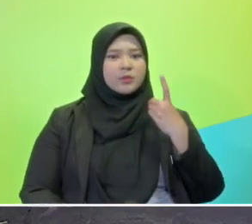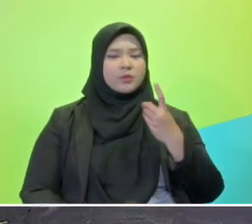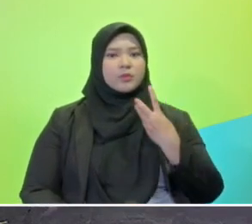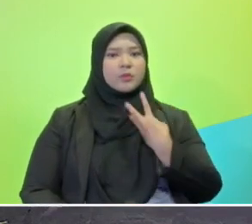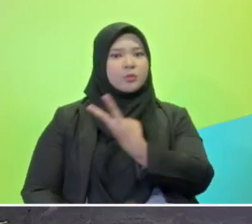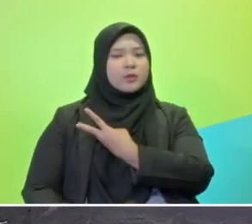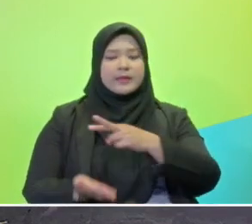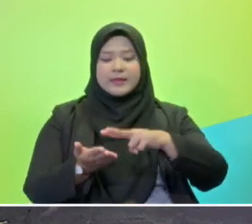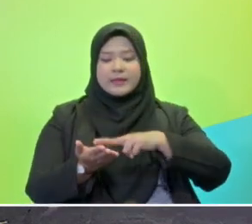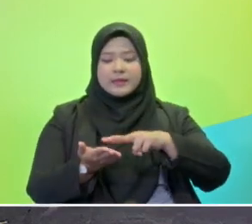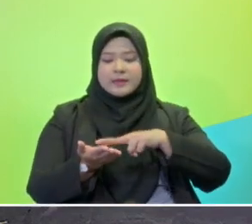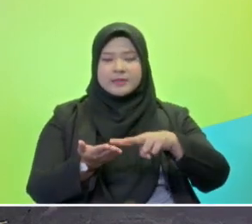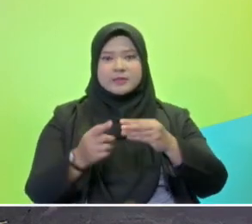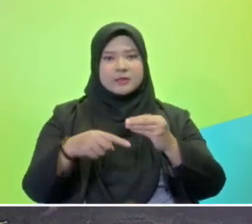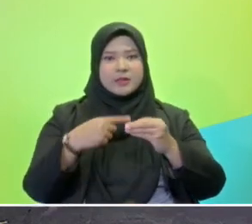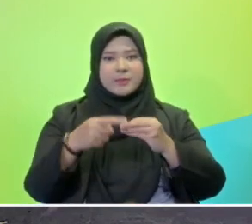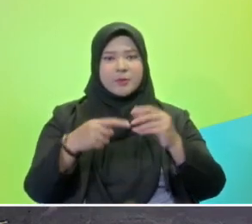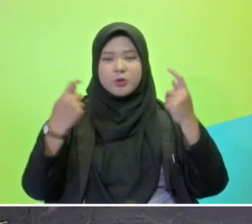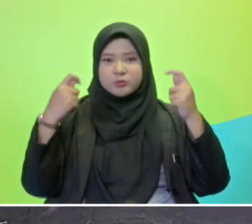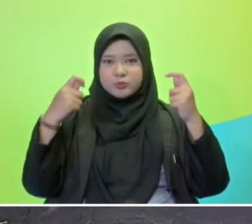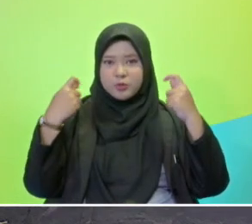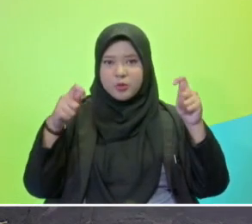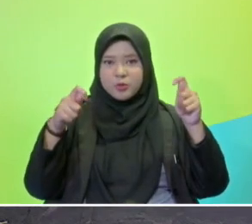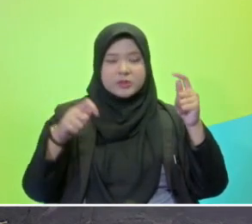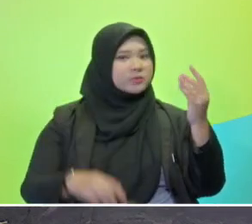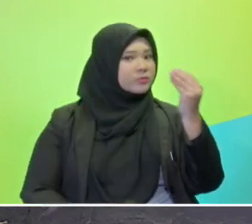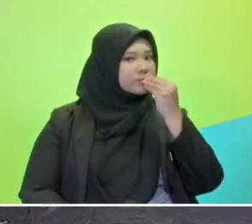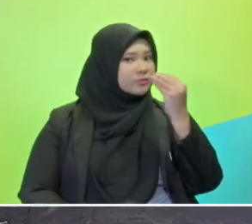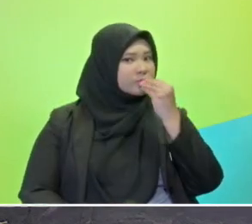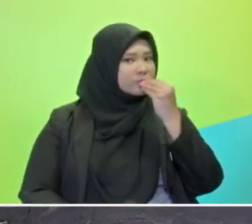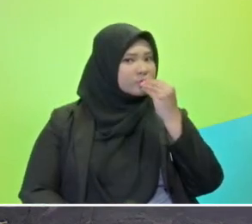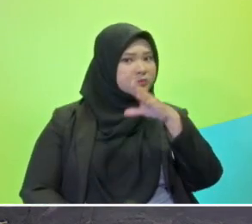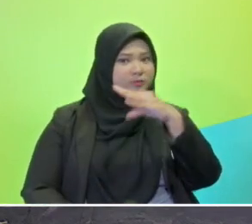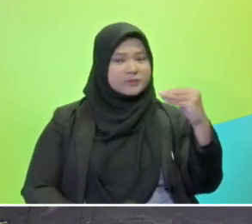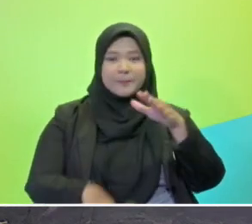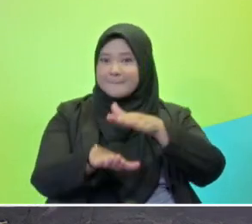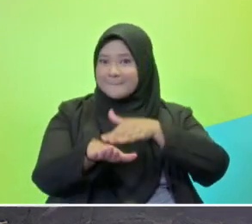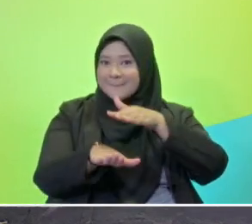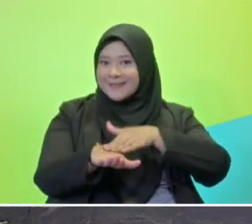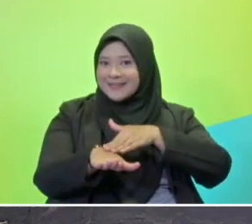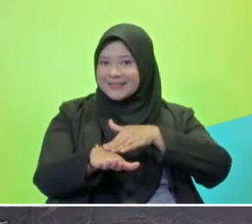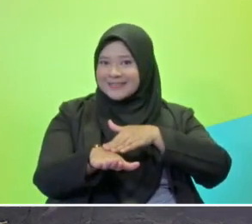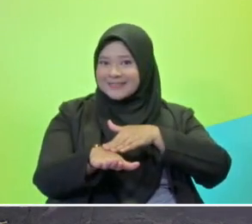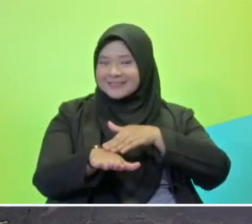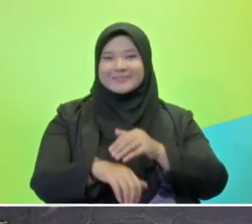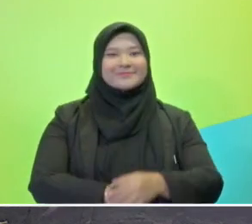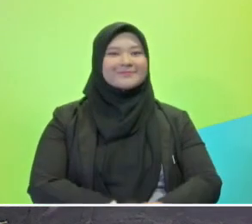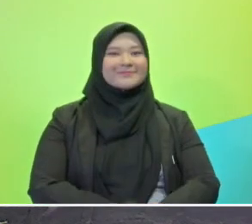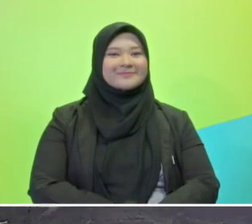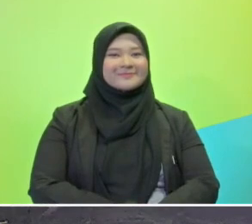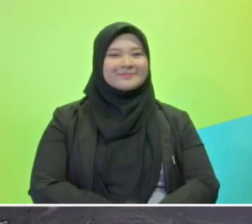have mentioned in the chant. All right. Thank you so much, Teacher Ina. Now we shall take a break. I see you after this in the TV KPM. Don't go anywhere.